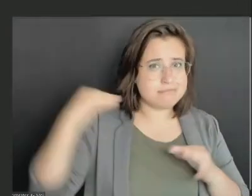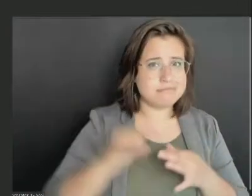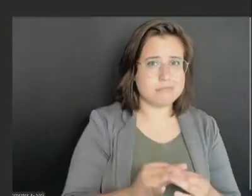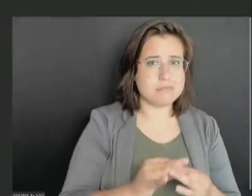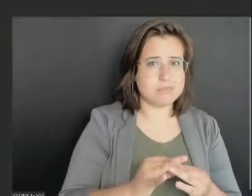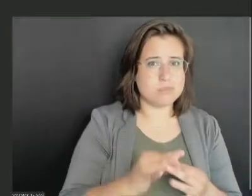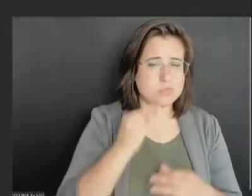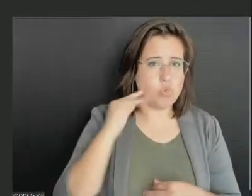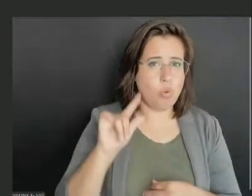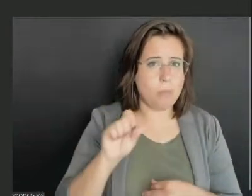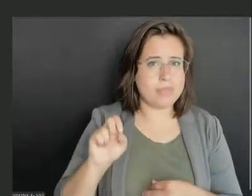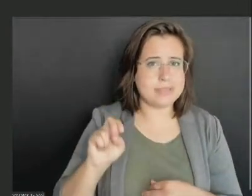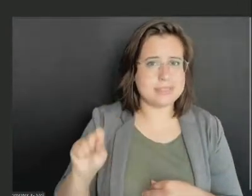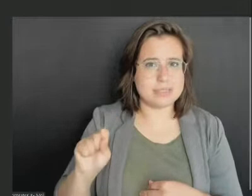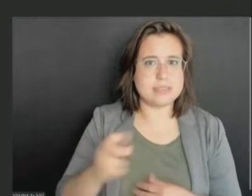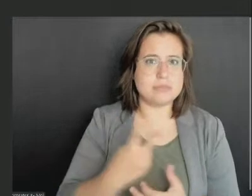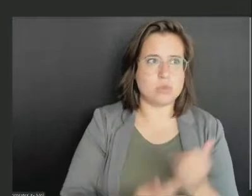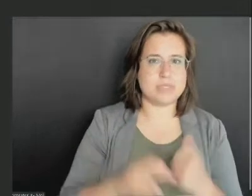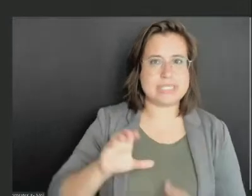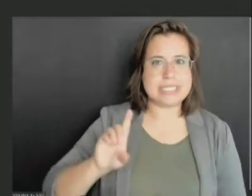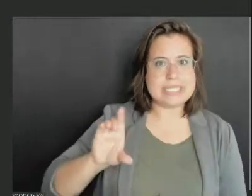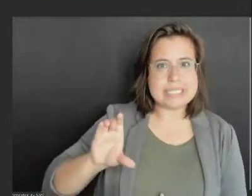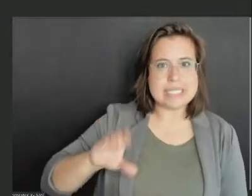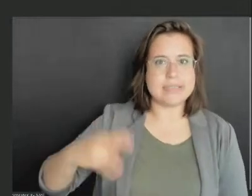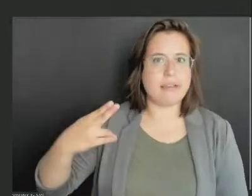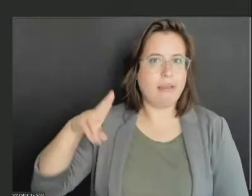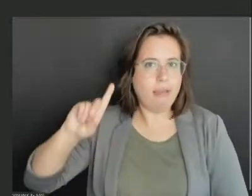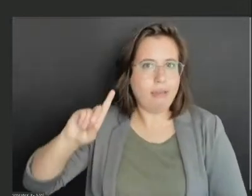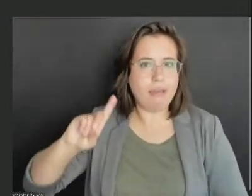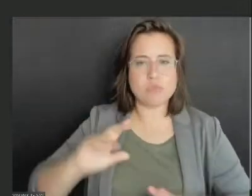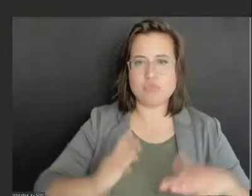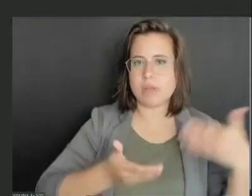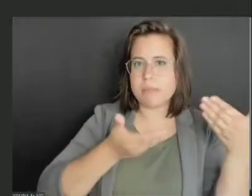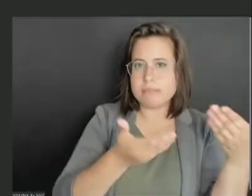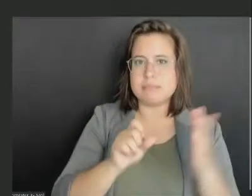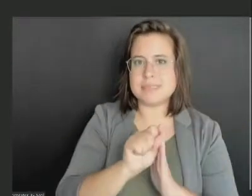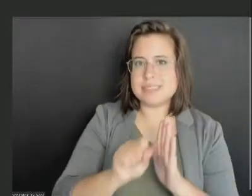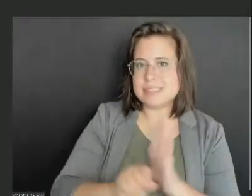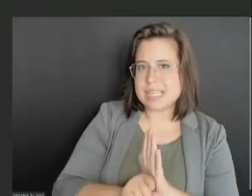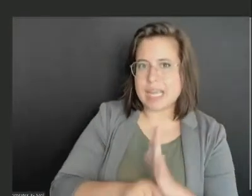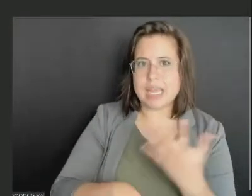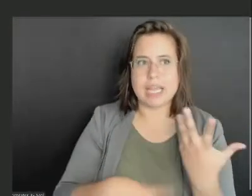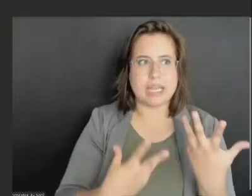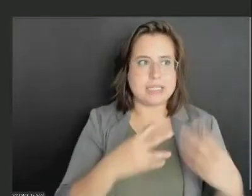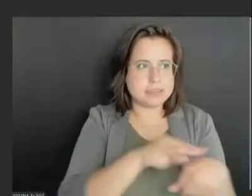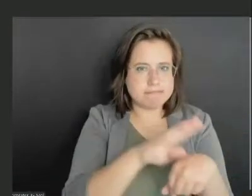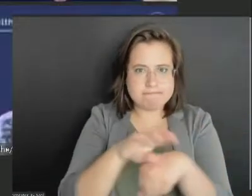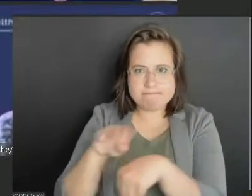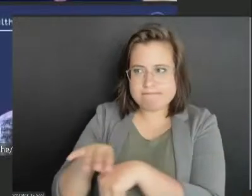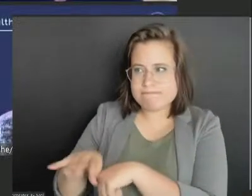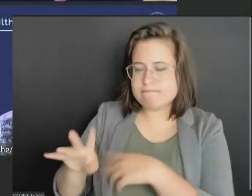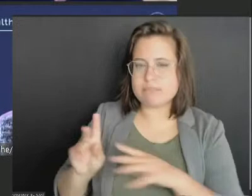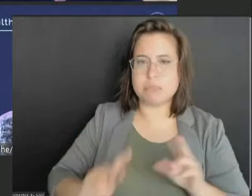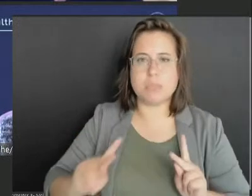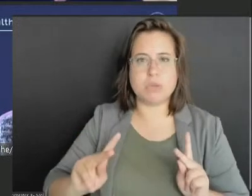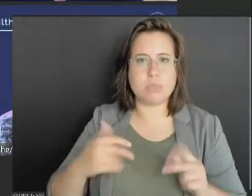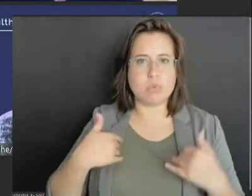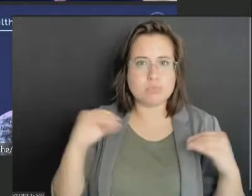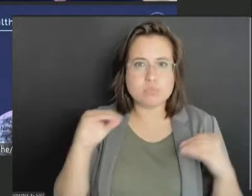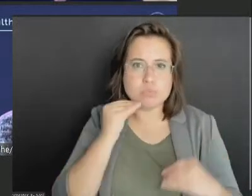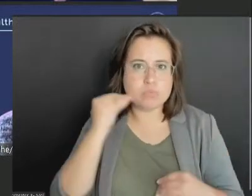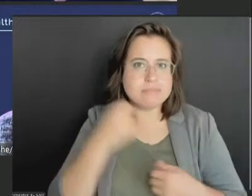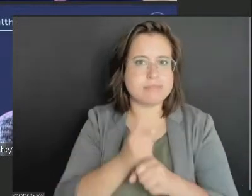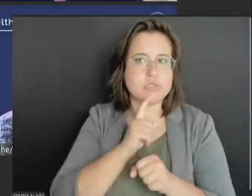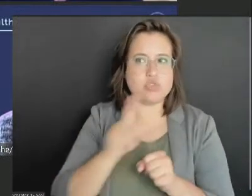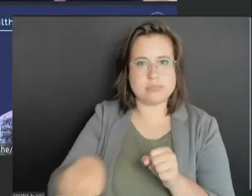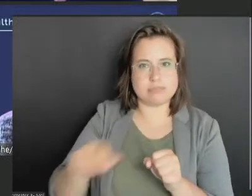Both the CDC and HUD made recommendations to states and localities how to keep people experiencing homelessness safe. Many were